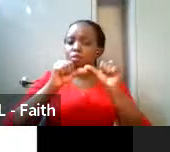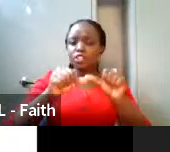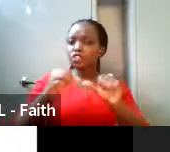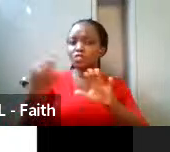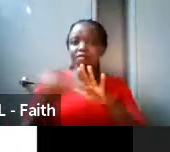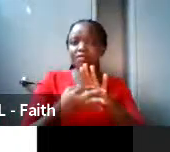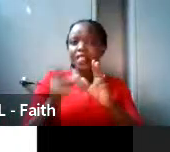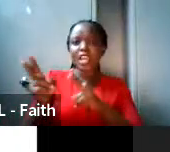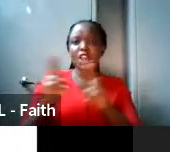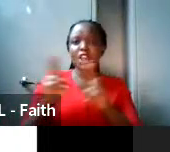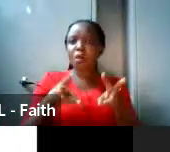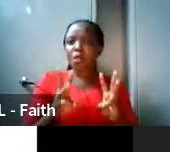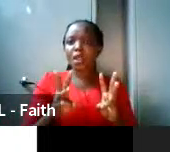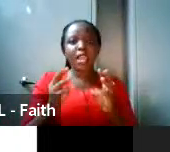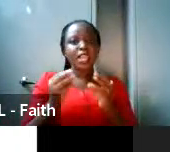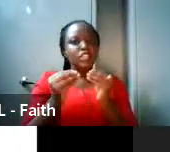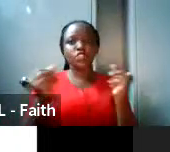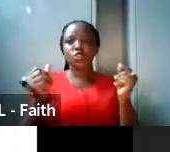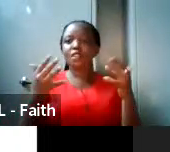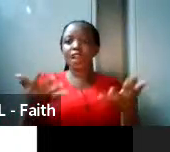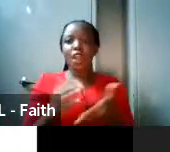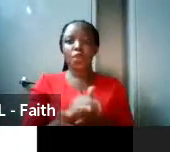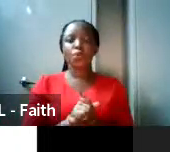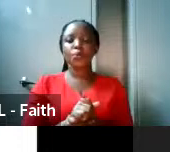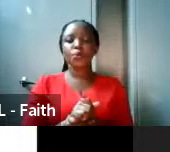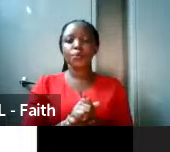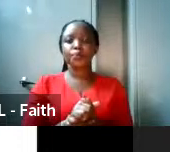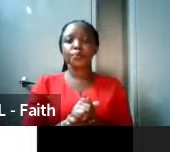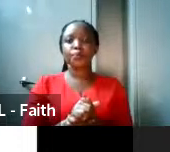or how do we go about?